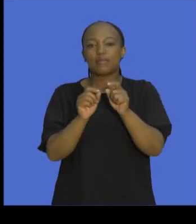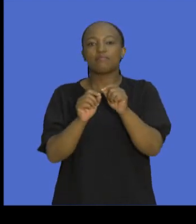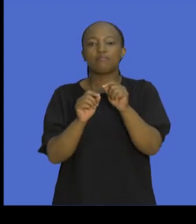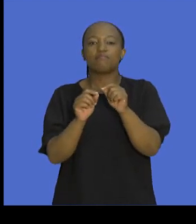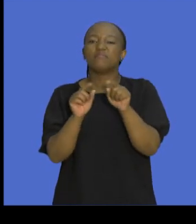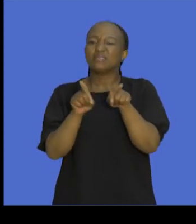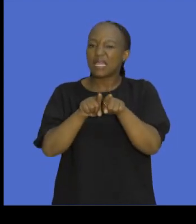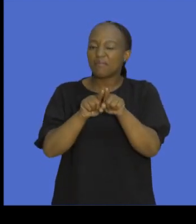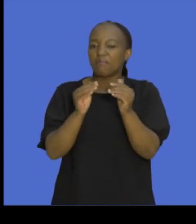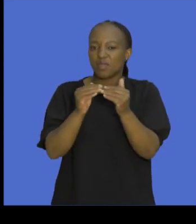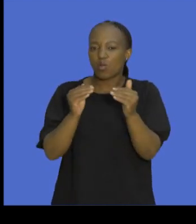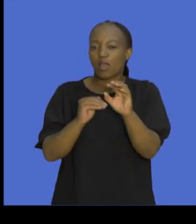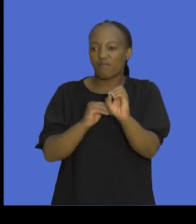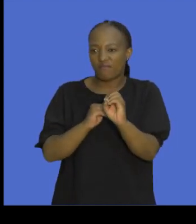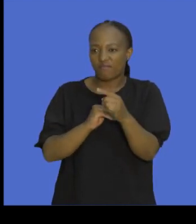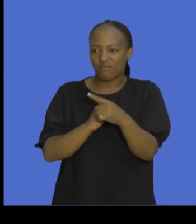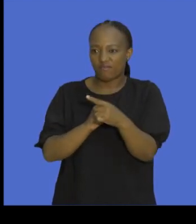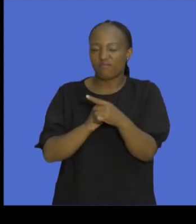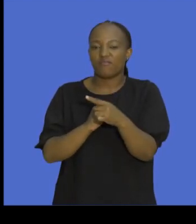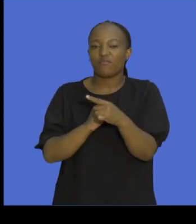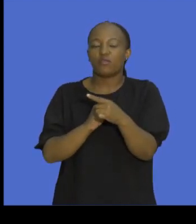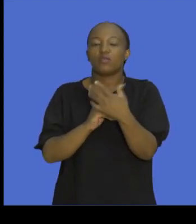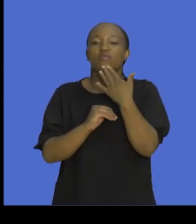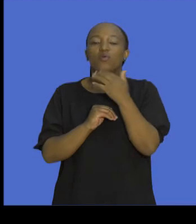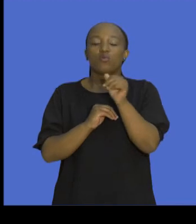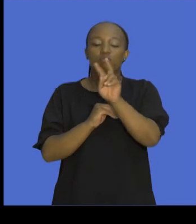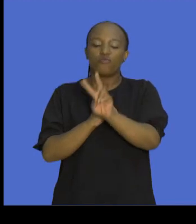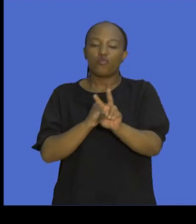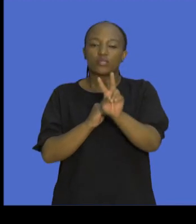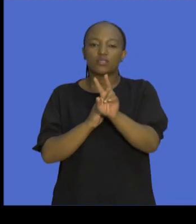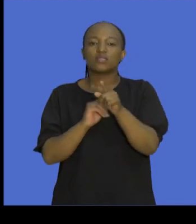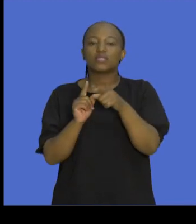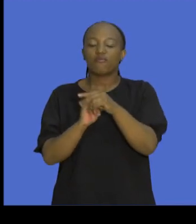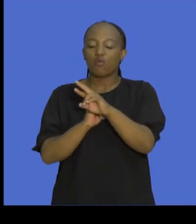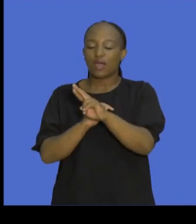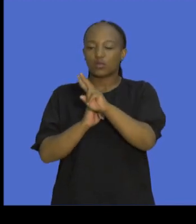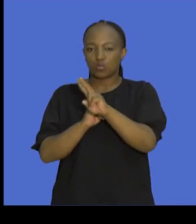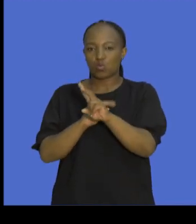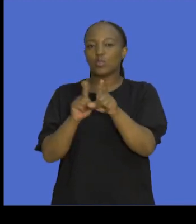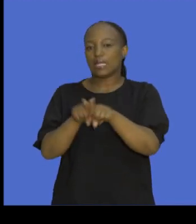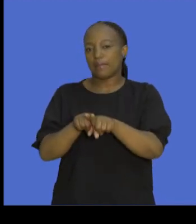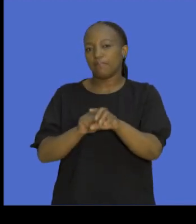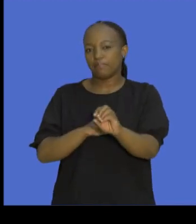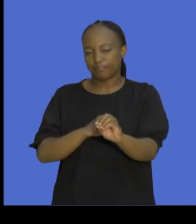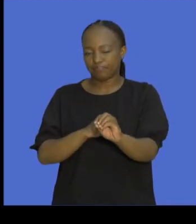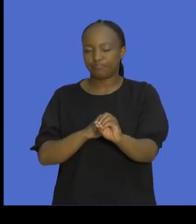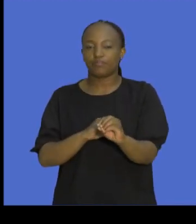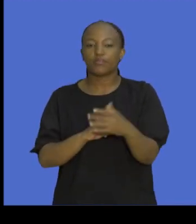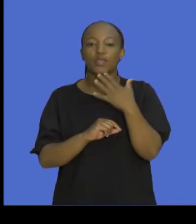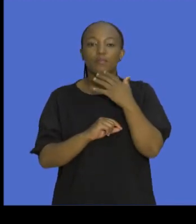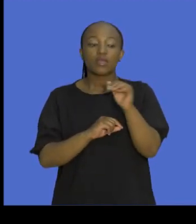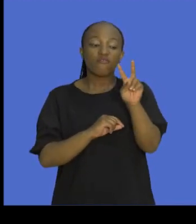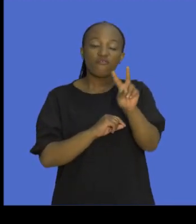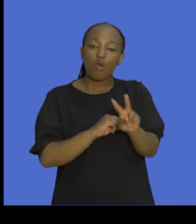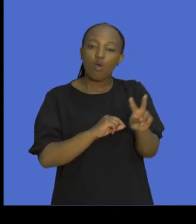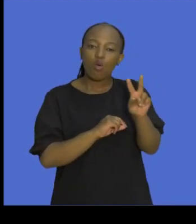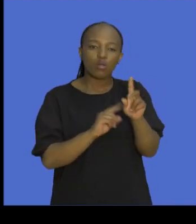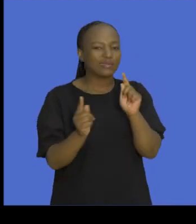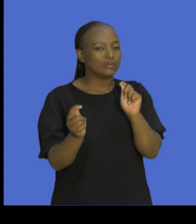equals to the terminal potential, it's also equals to the voltage across R2. Hence, we say the voltage does